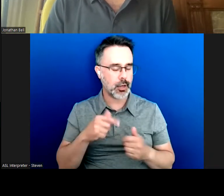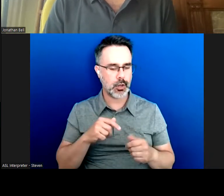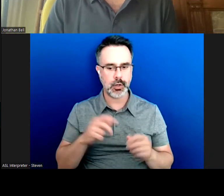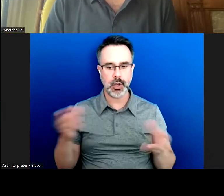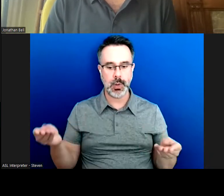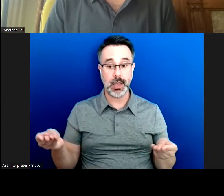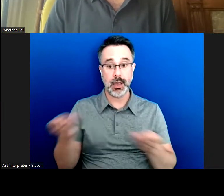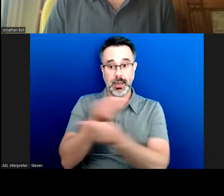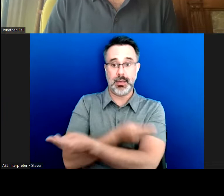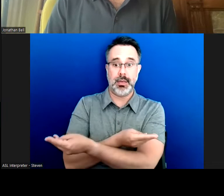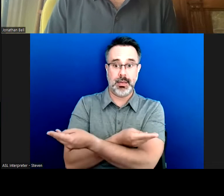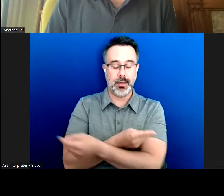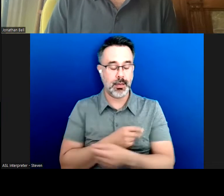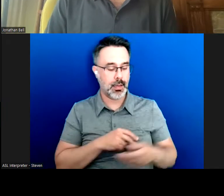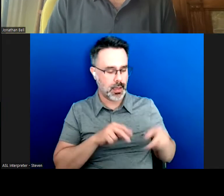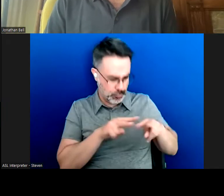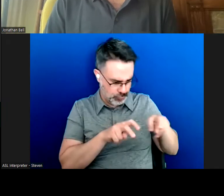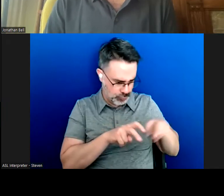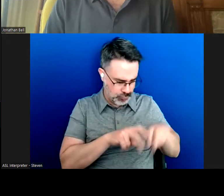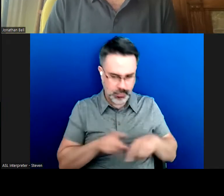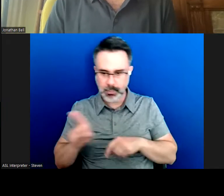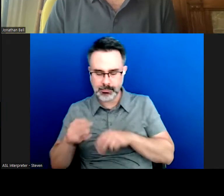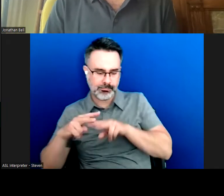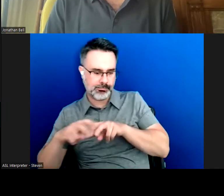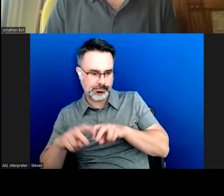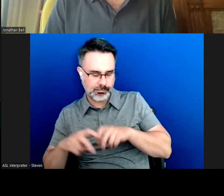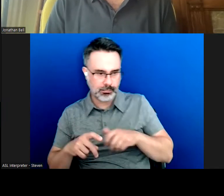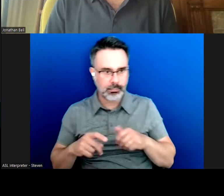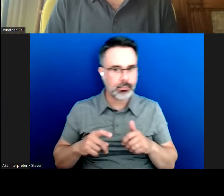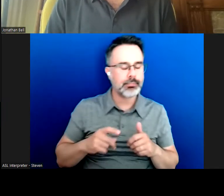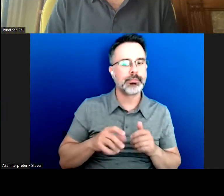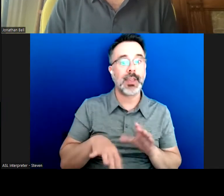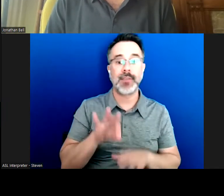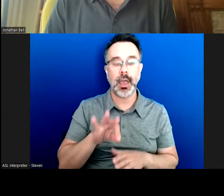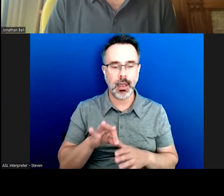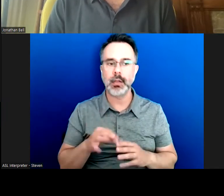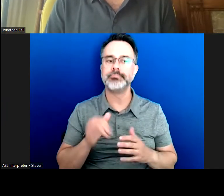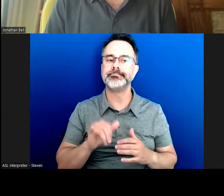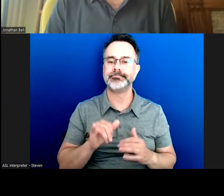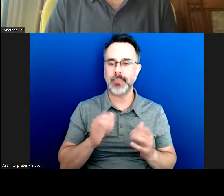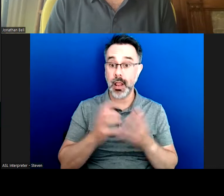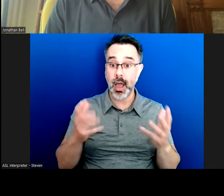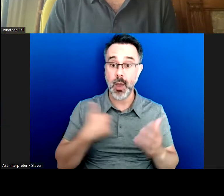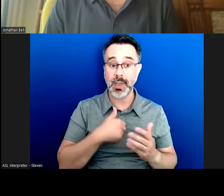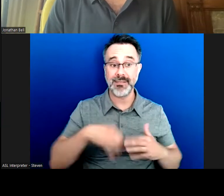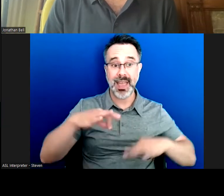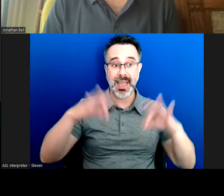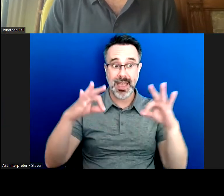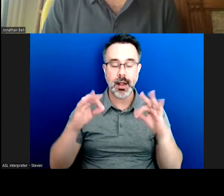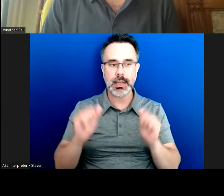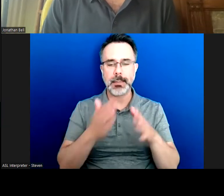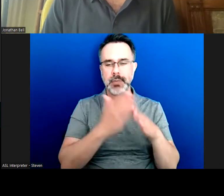other's results. It was evident that much of what we found could be grouped into 6 different broad